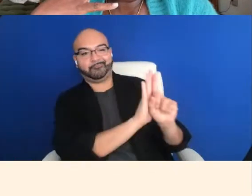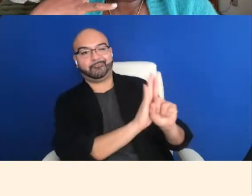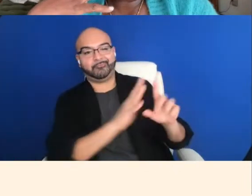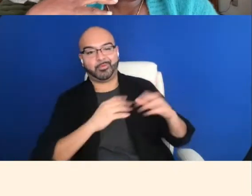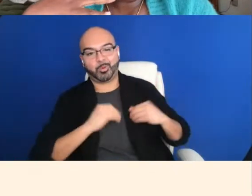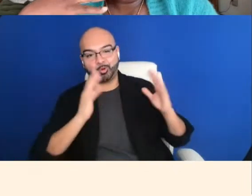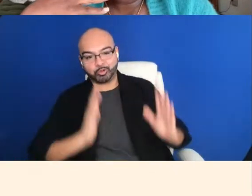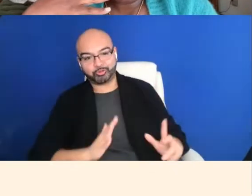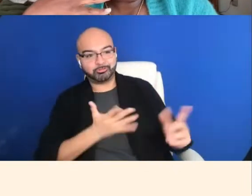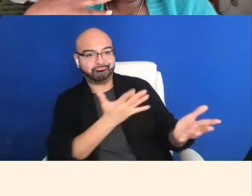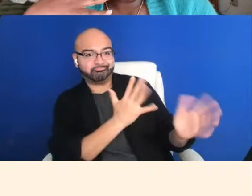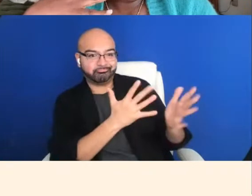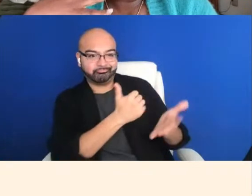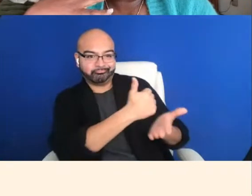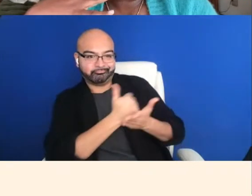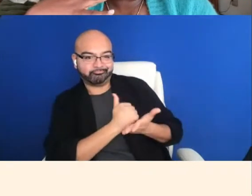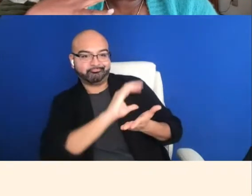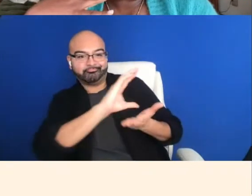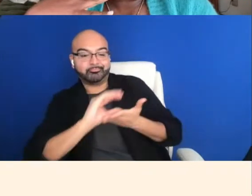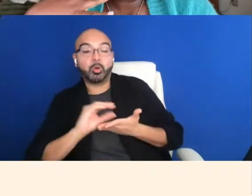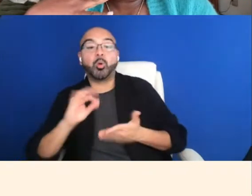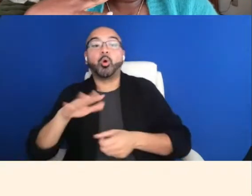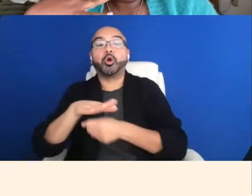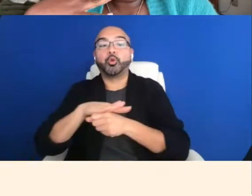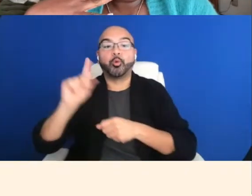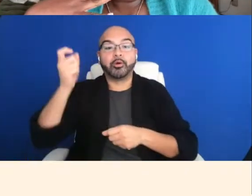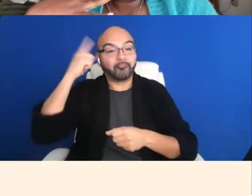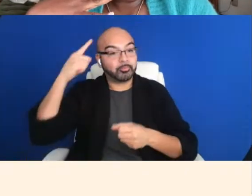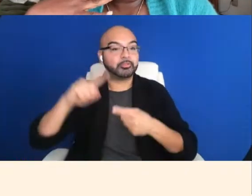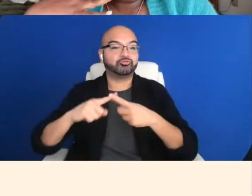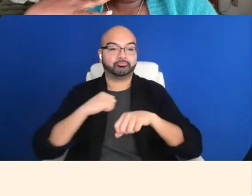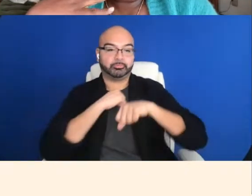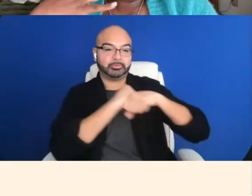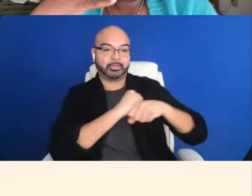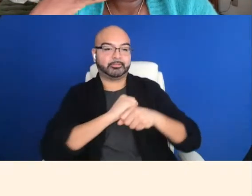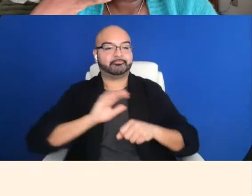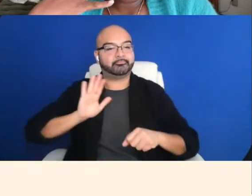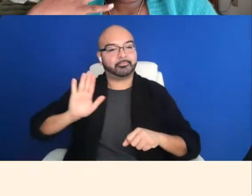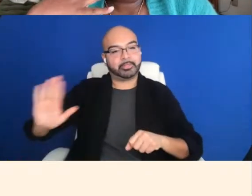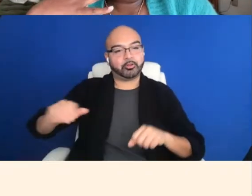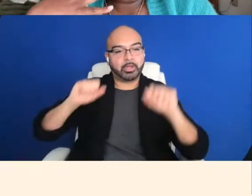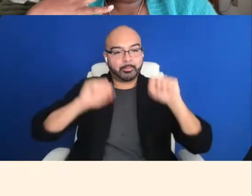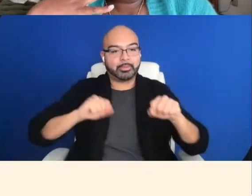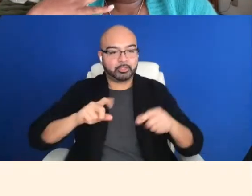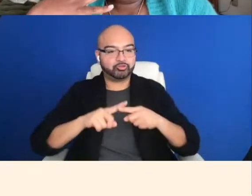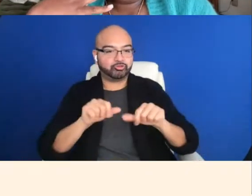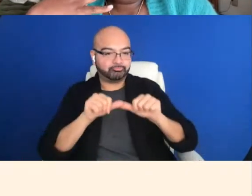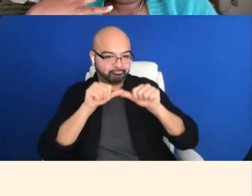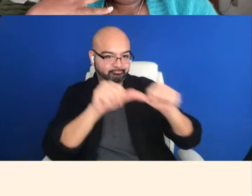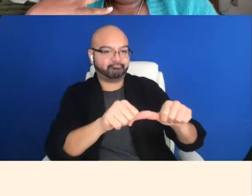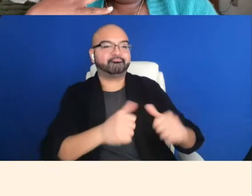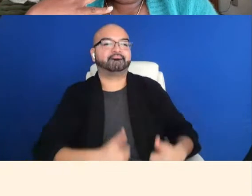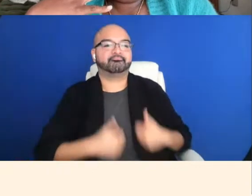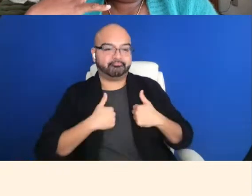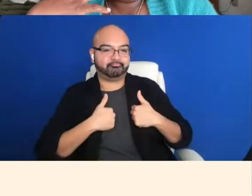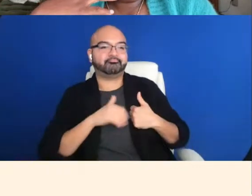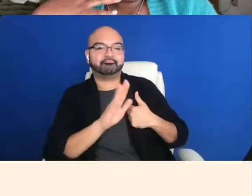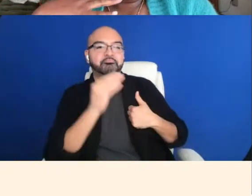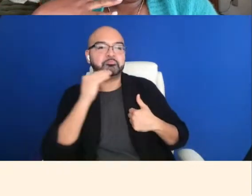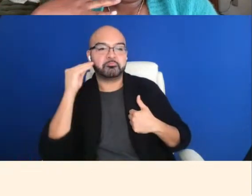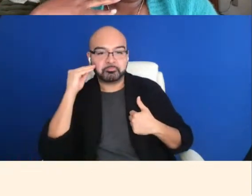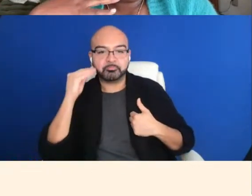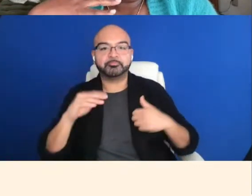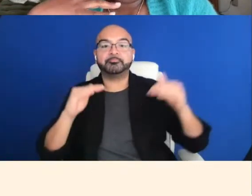class or their local government to protect their ability to stay in place.